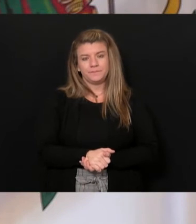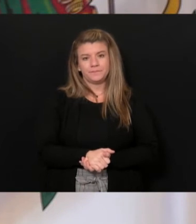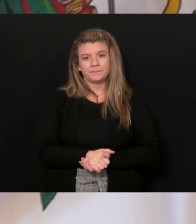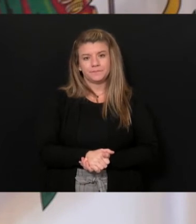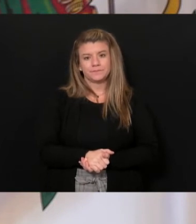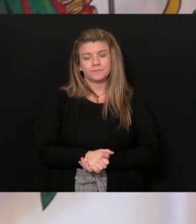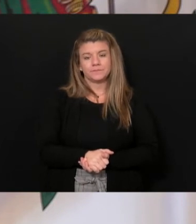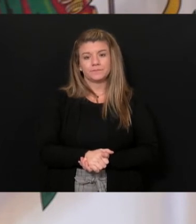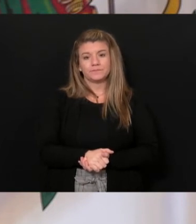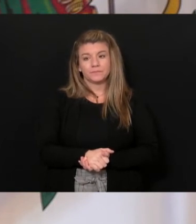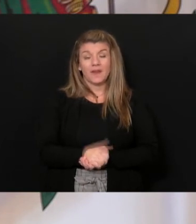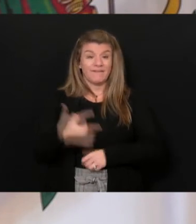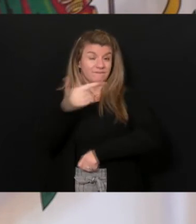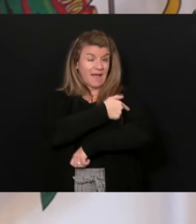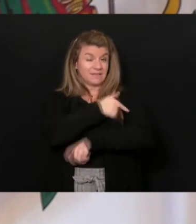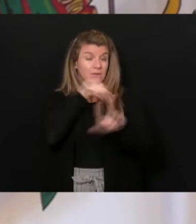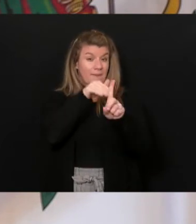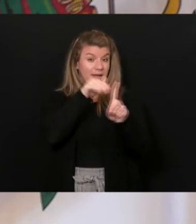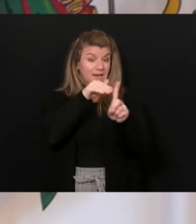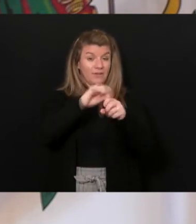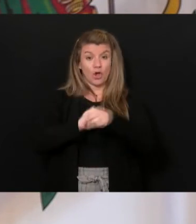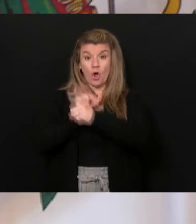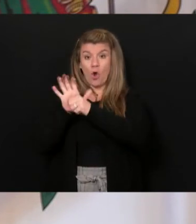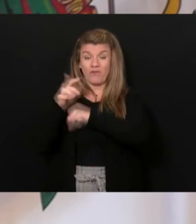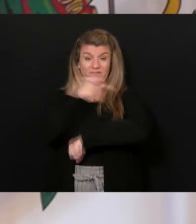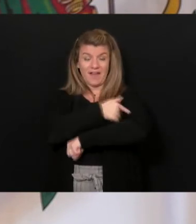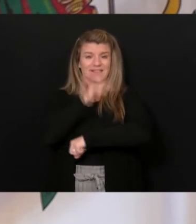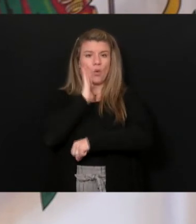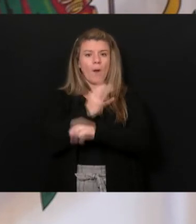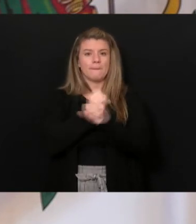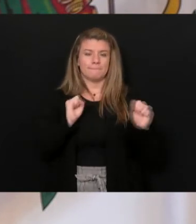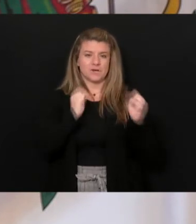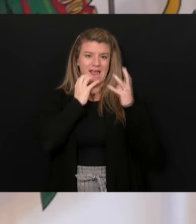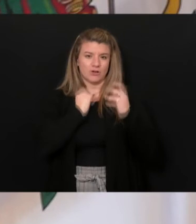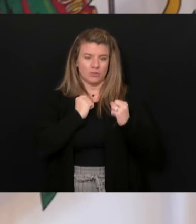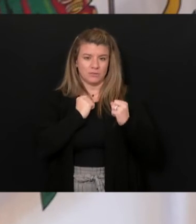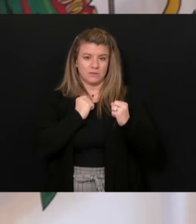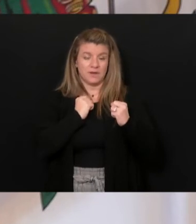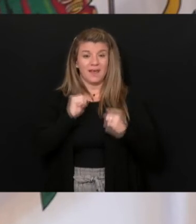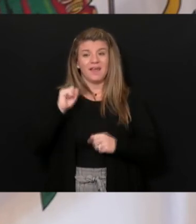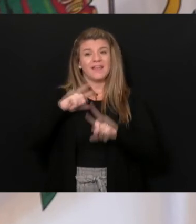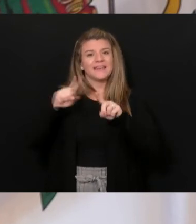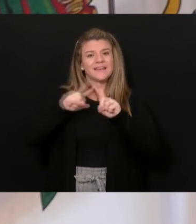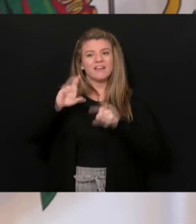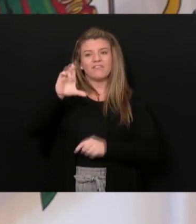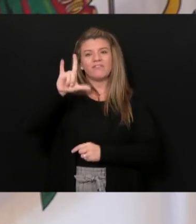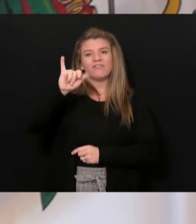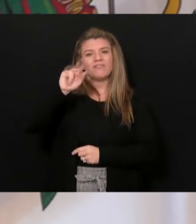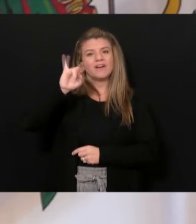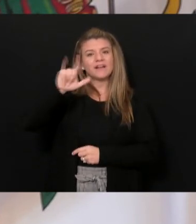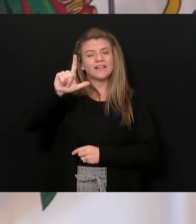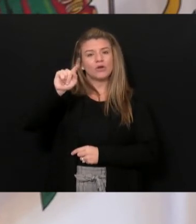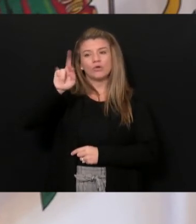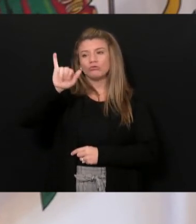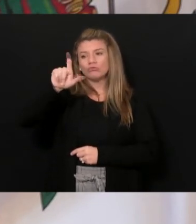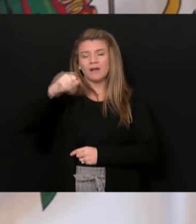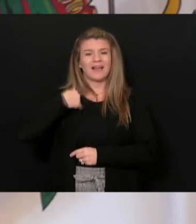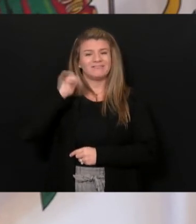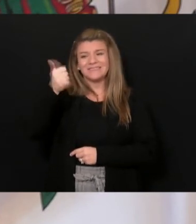Just vaccine reminders, the COVID vaccine will protect us. Clinical trials with tens of thousands of